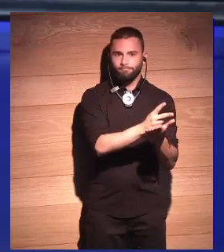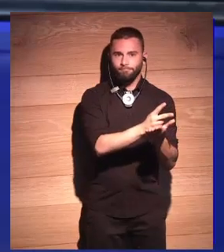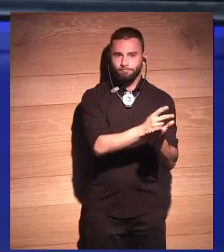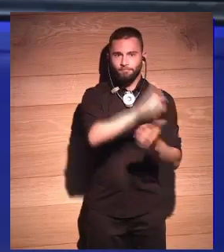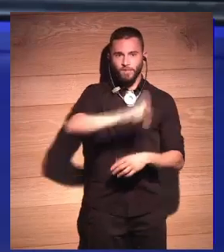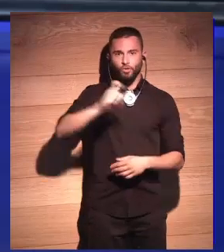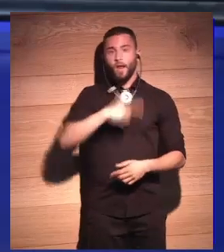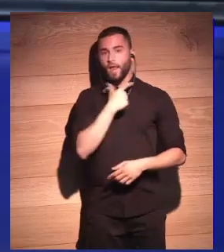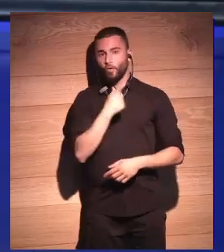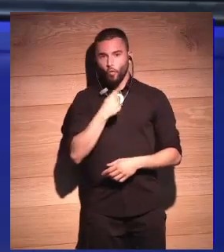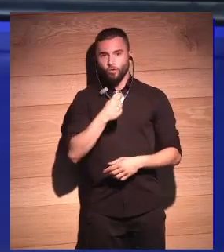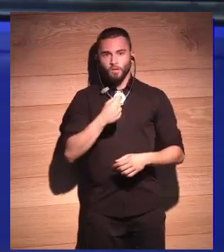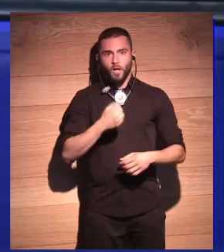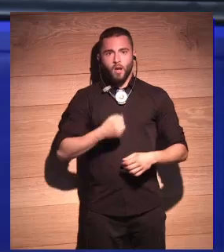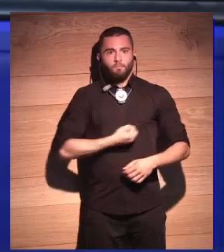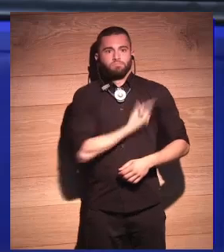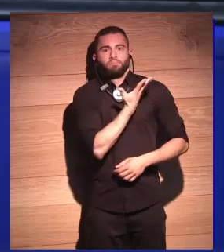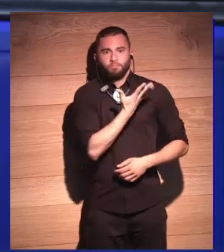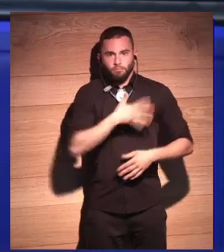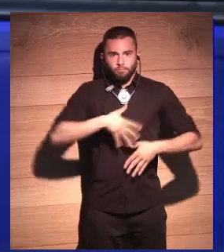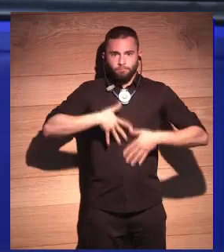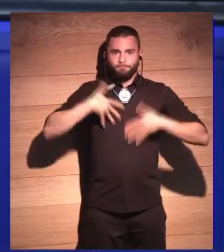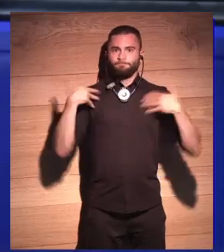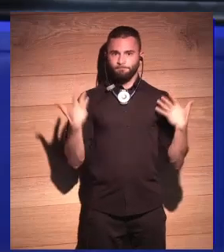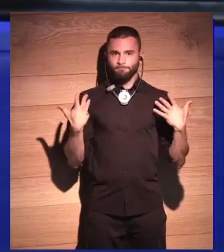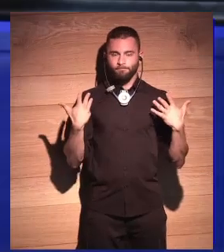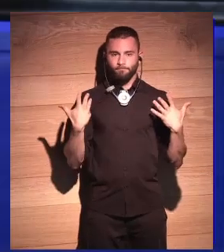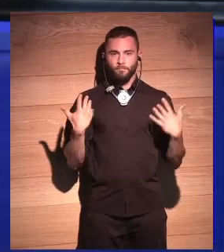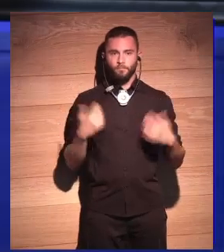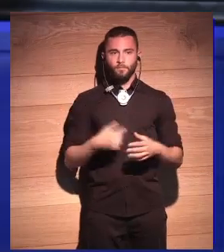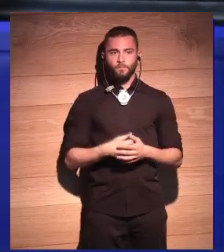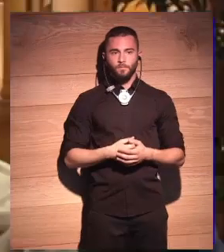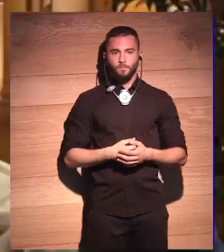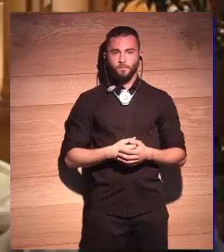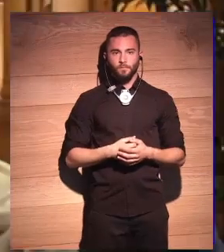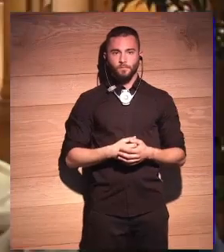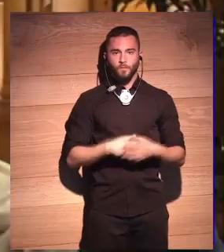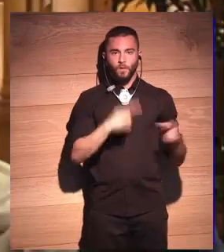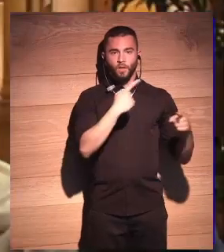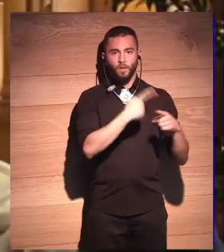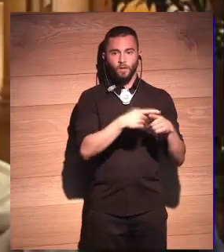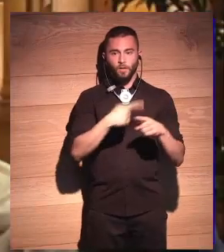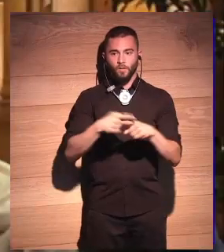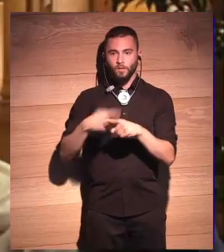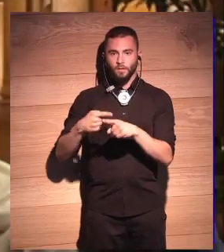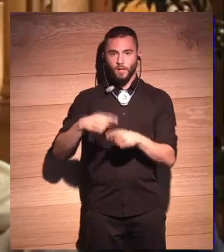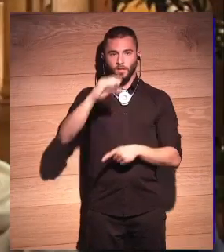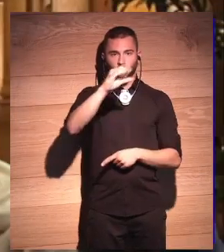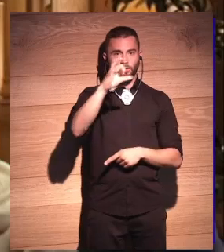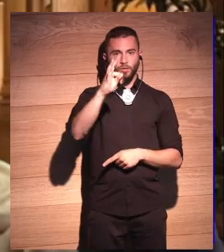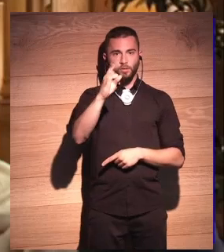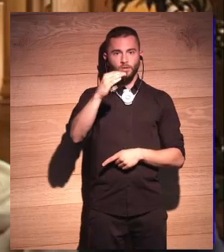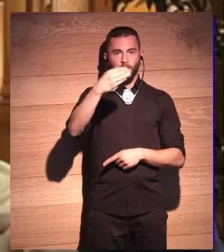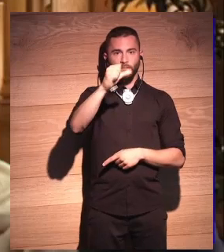about. And unlike certain Ghostbusters things that have happened, sometimes it doesn't do it